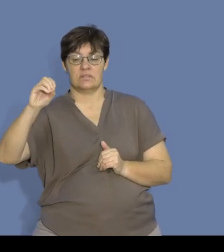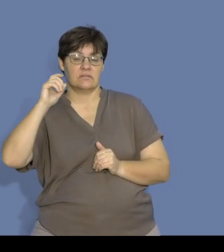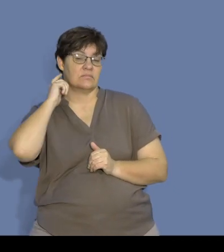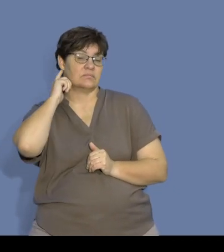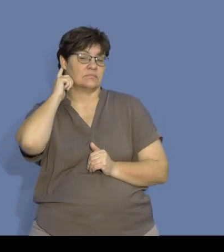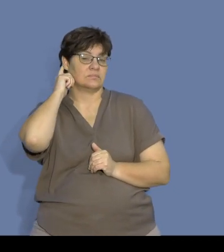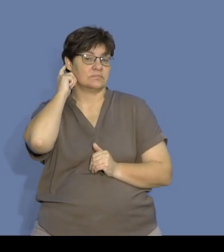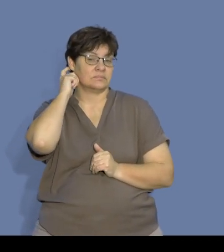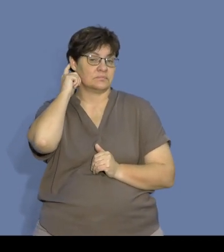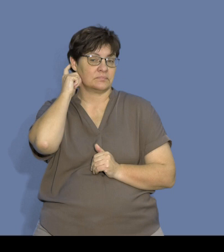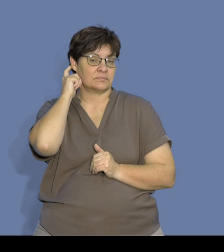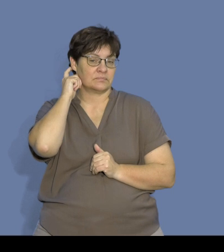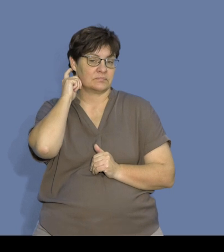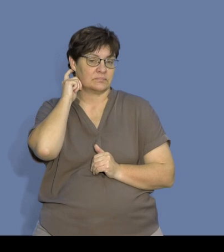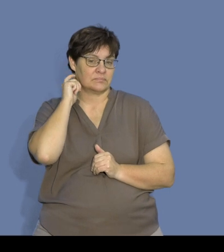523,000,